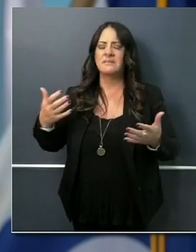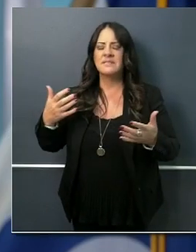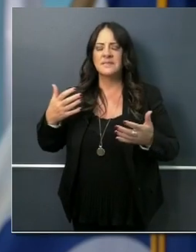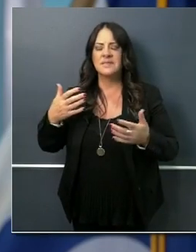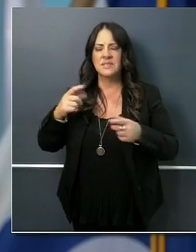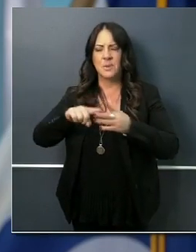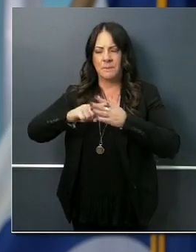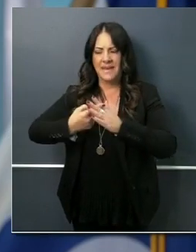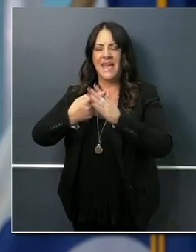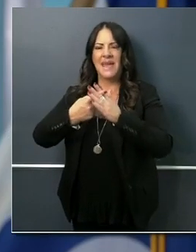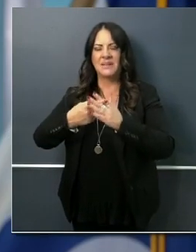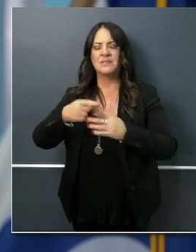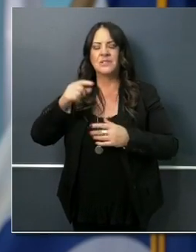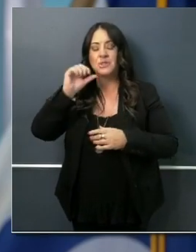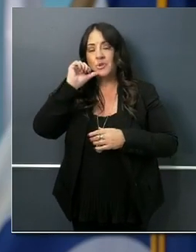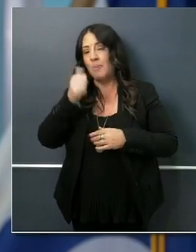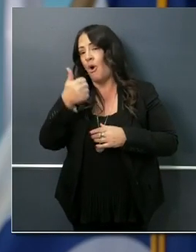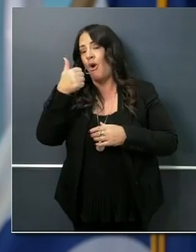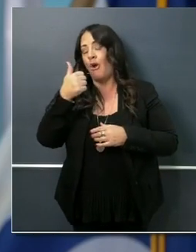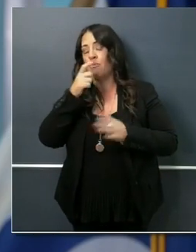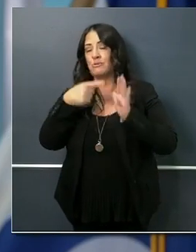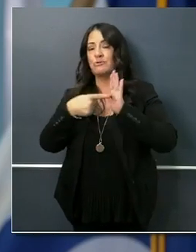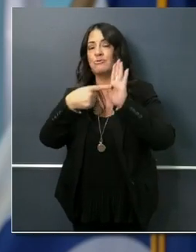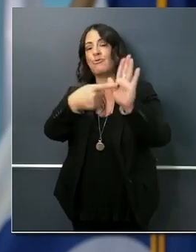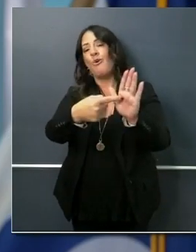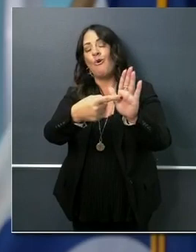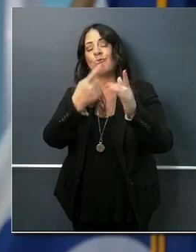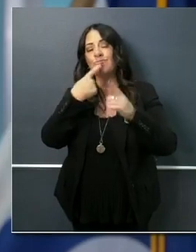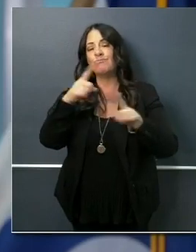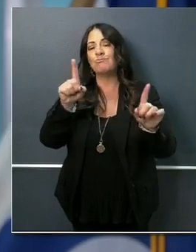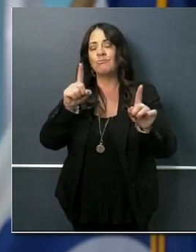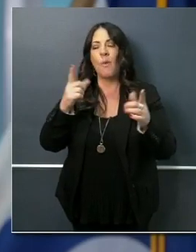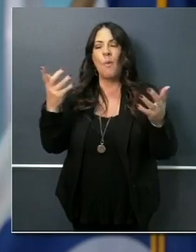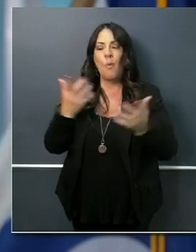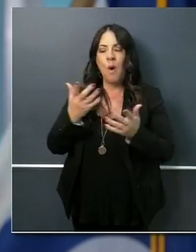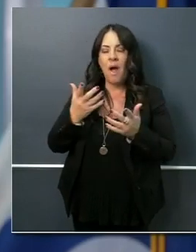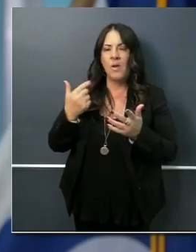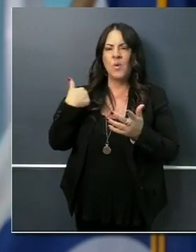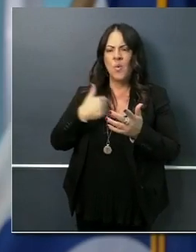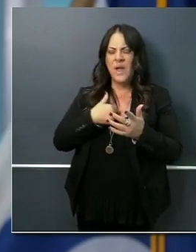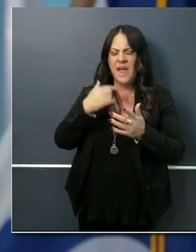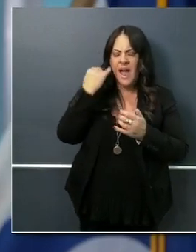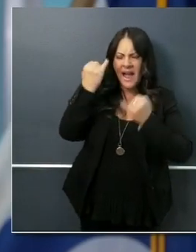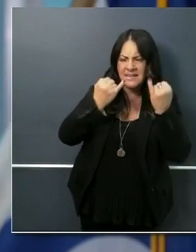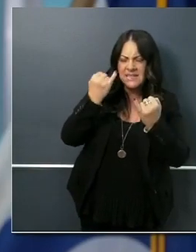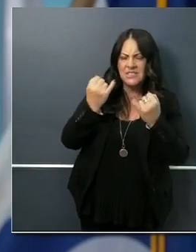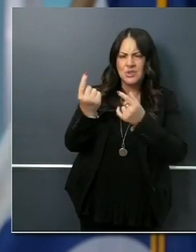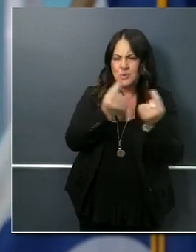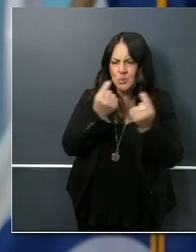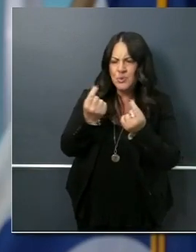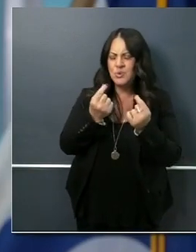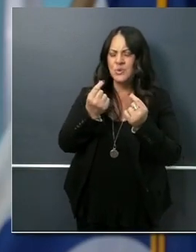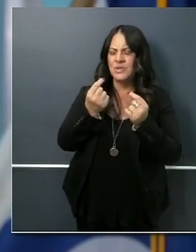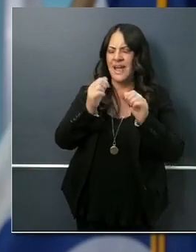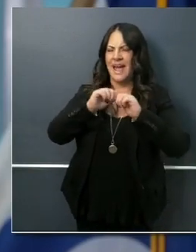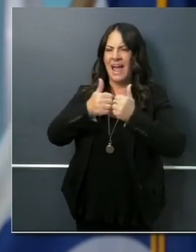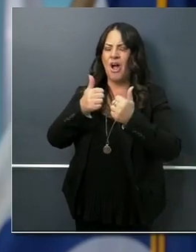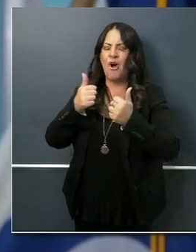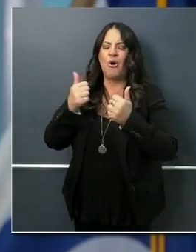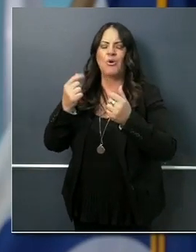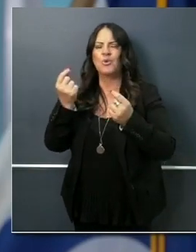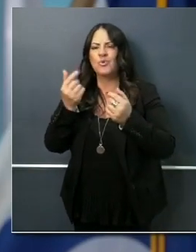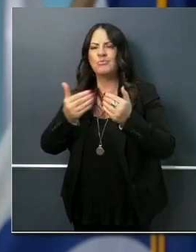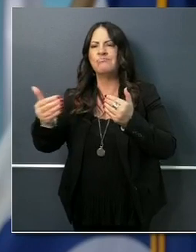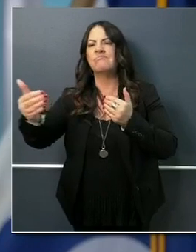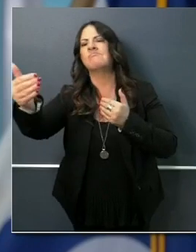day to present to you a framework of interventions and strategies to address the next iteration